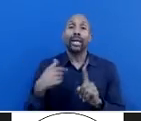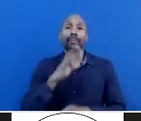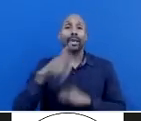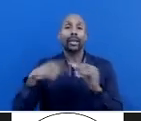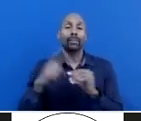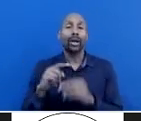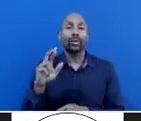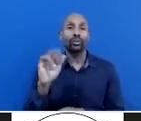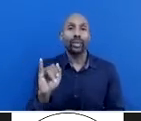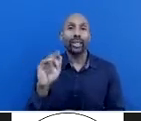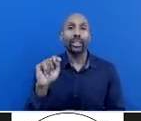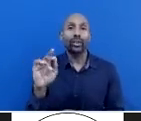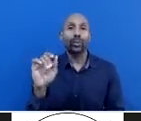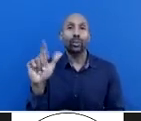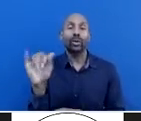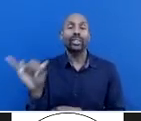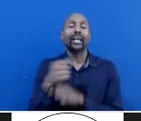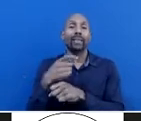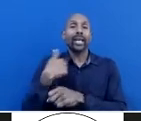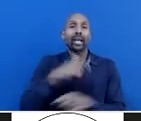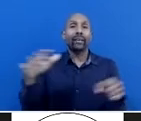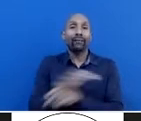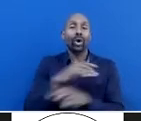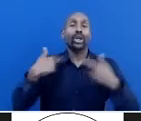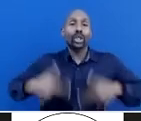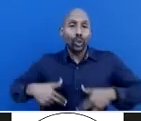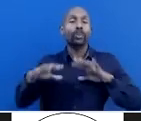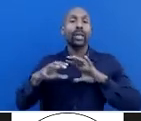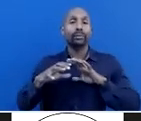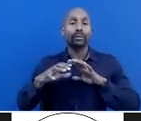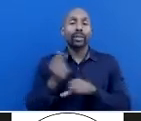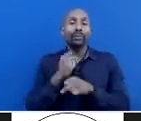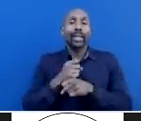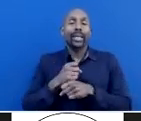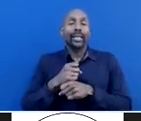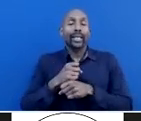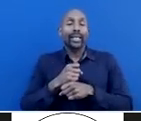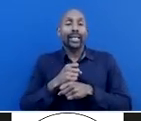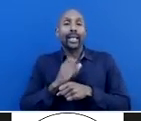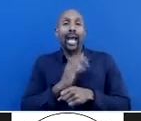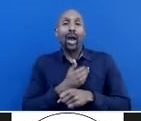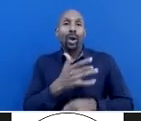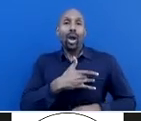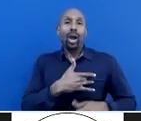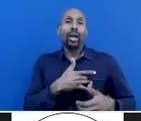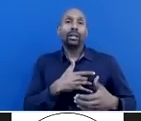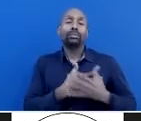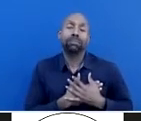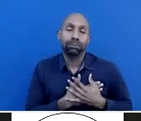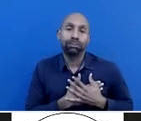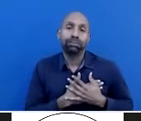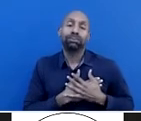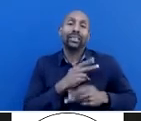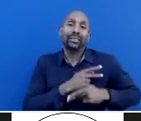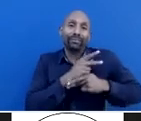that nourish our hearts and bodies and souls and spirits, that